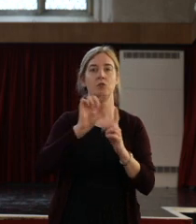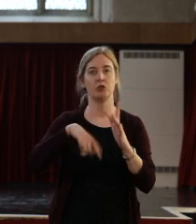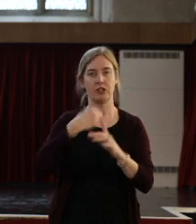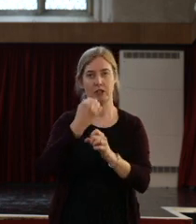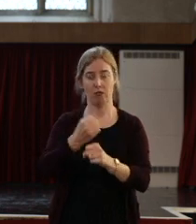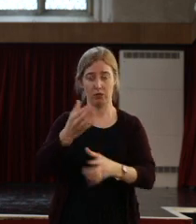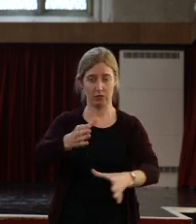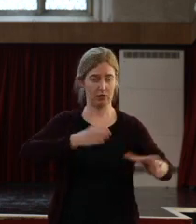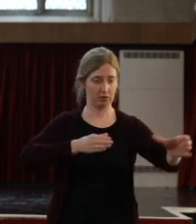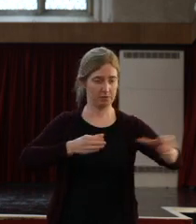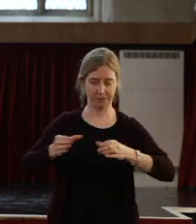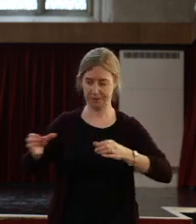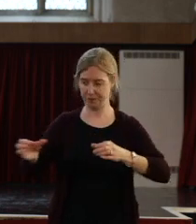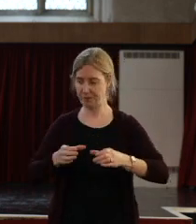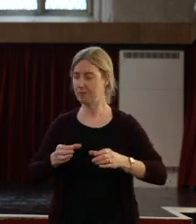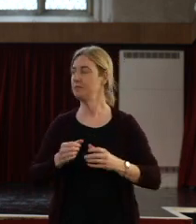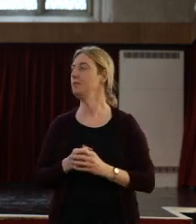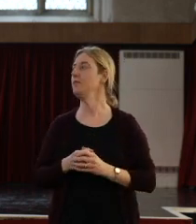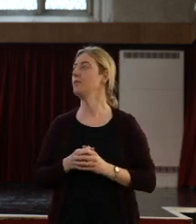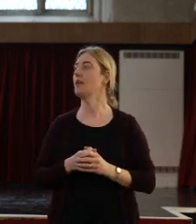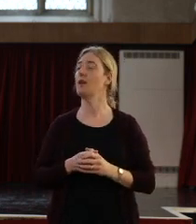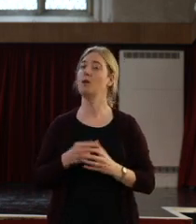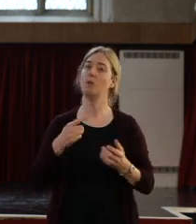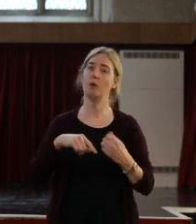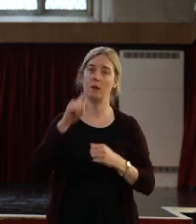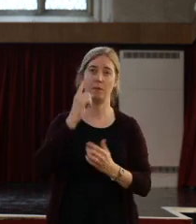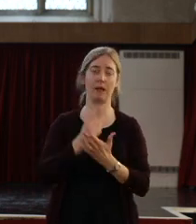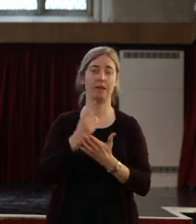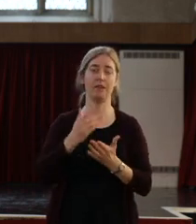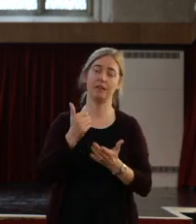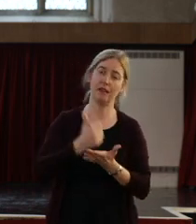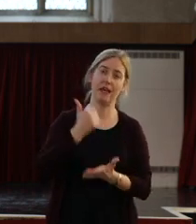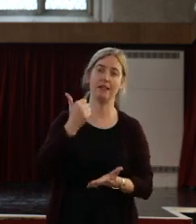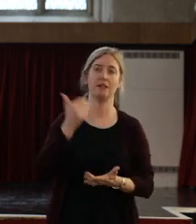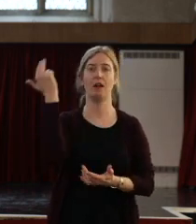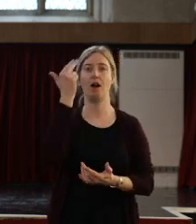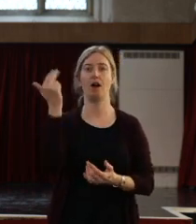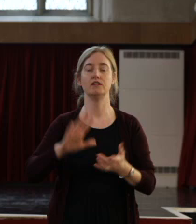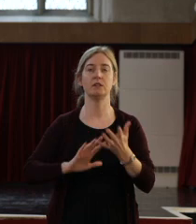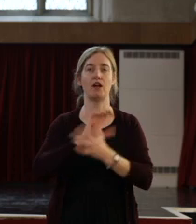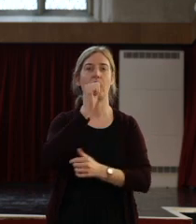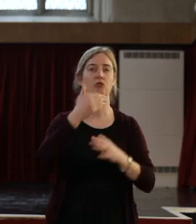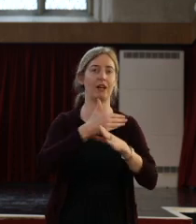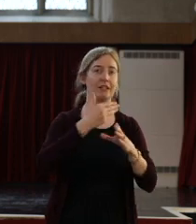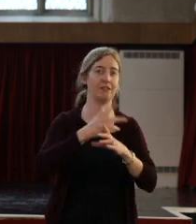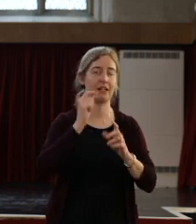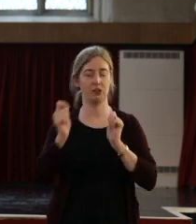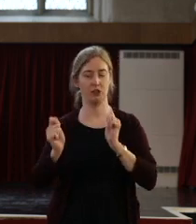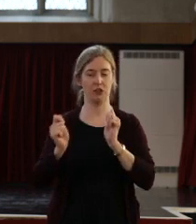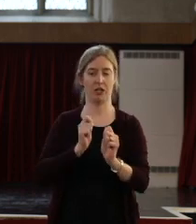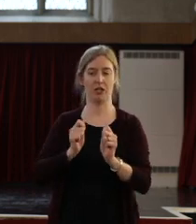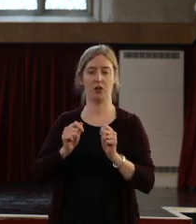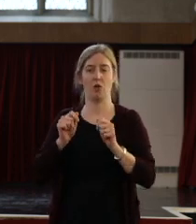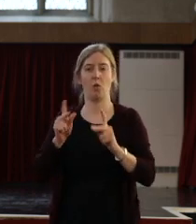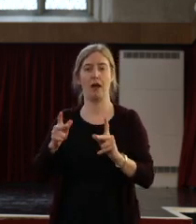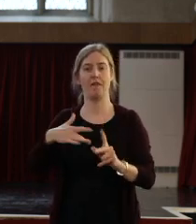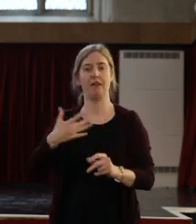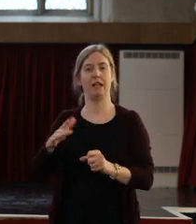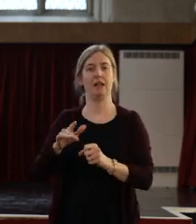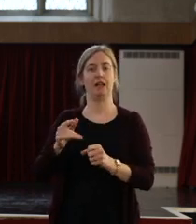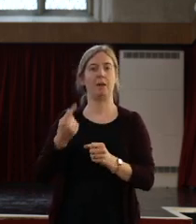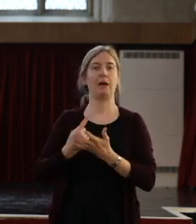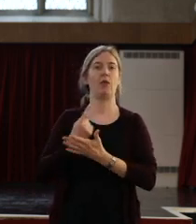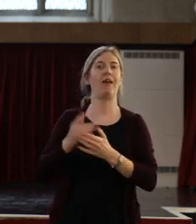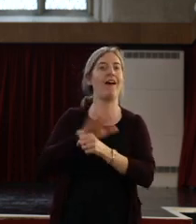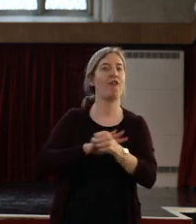Programme. We firmly believe that excellent arts and cultural activity can change the way people feel about the place they live in, can